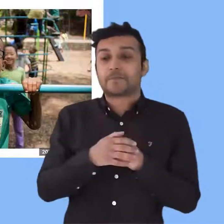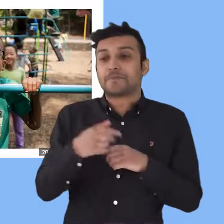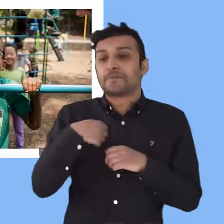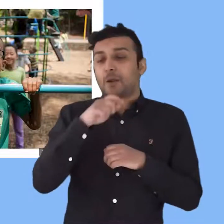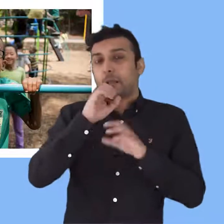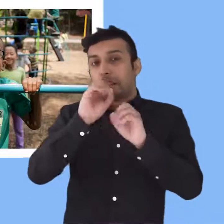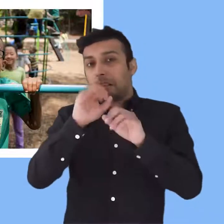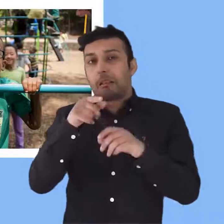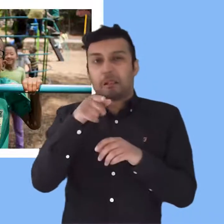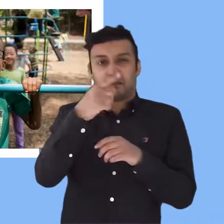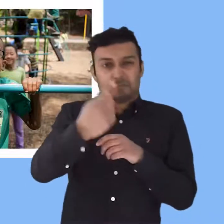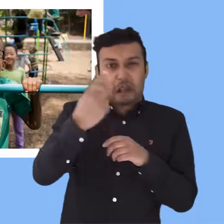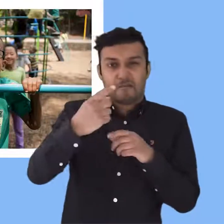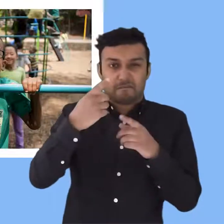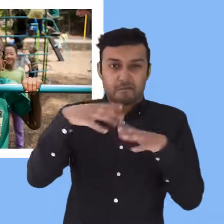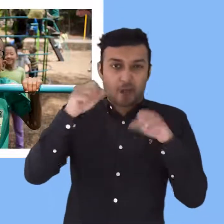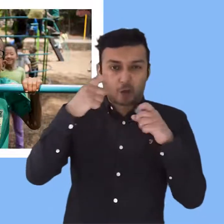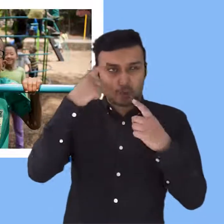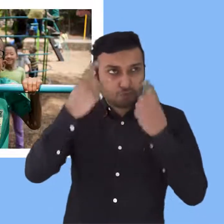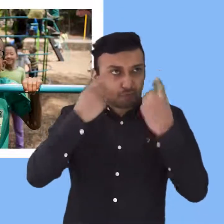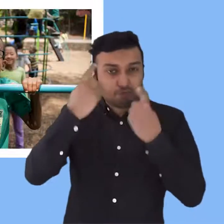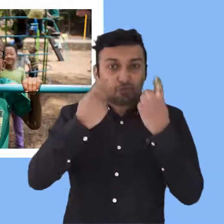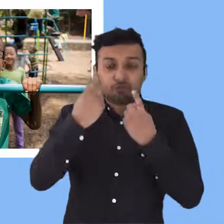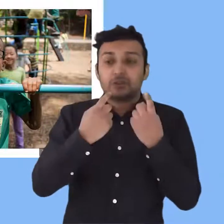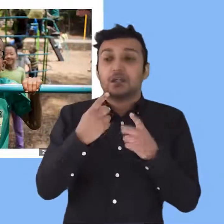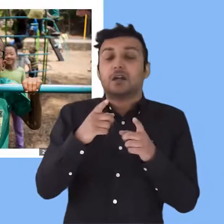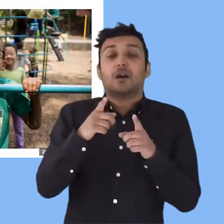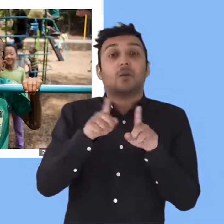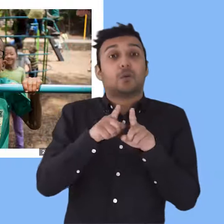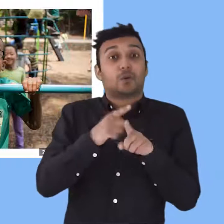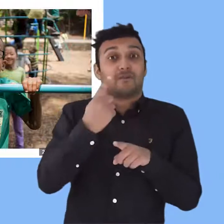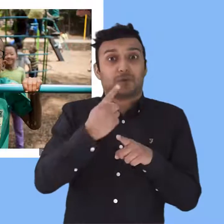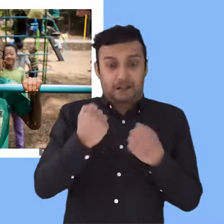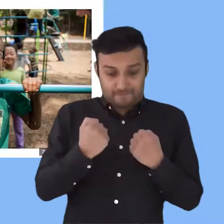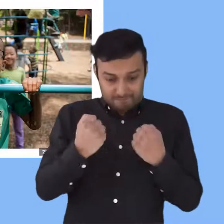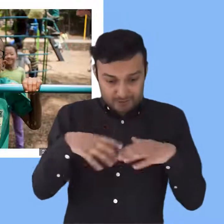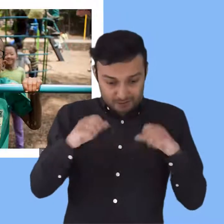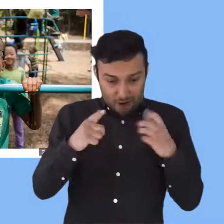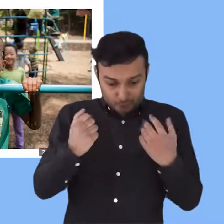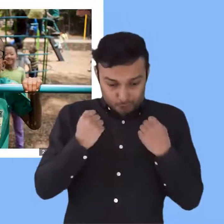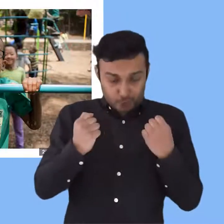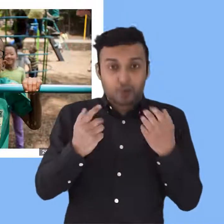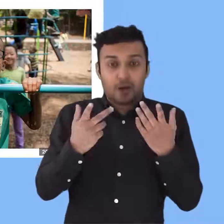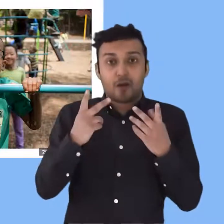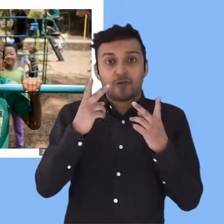going to give you some things to consider and a starting point for reflective practice.